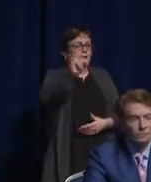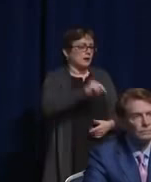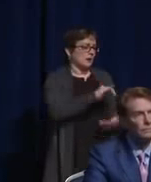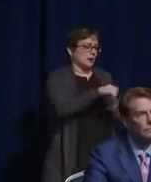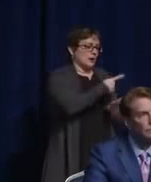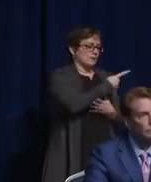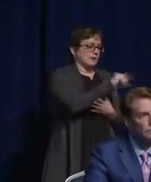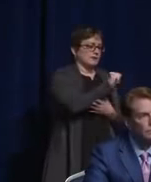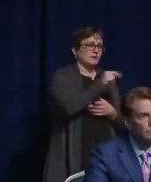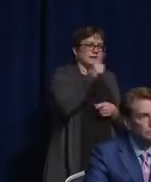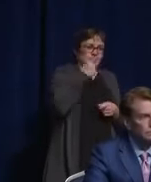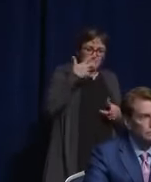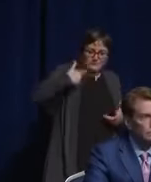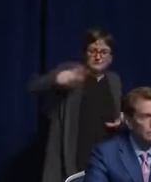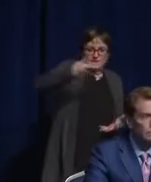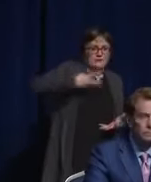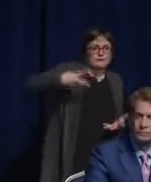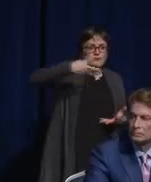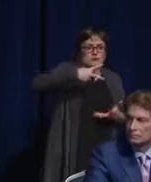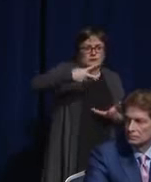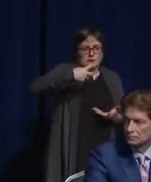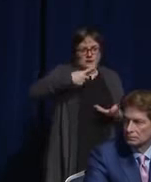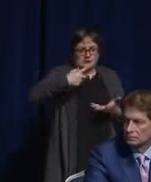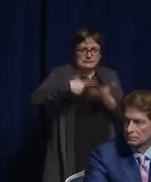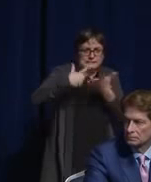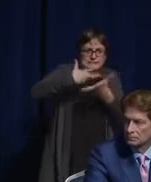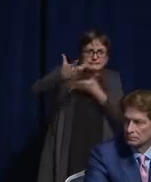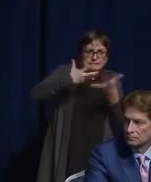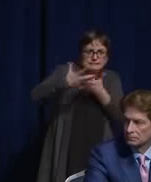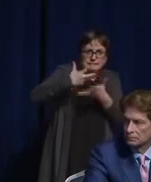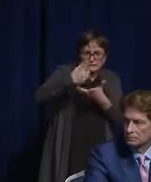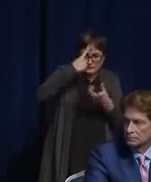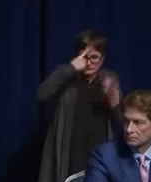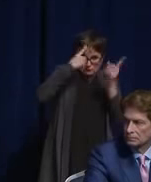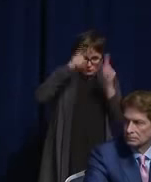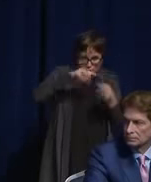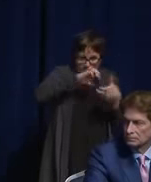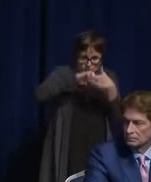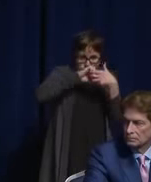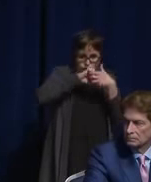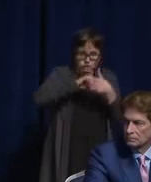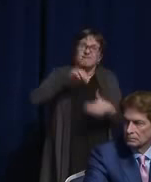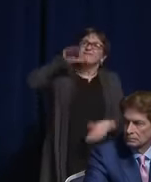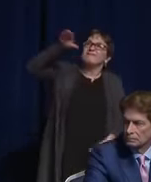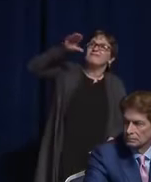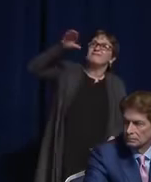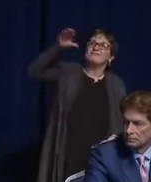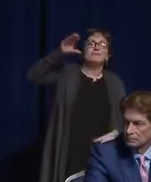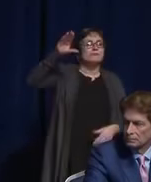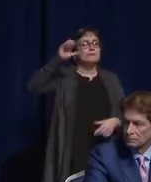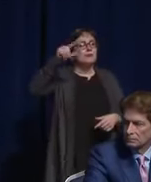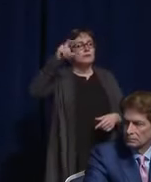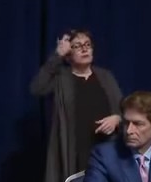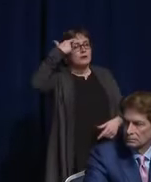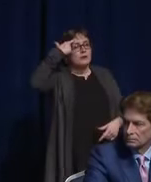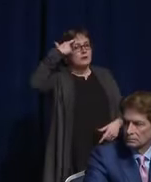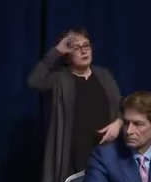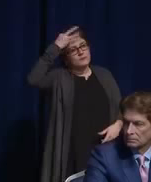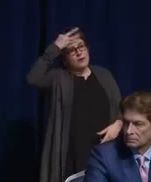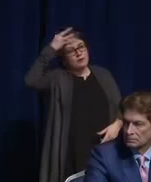explicit multi-state plea with the administration, beginning with the president, as well as the leadership in